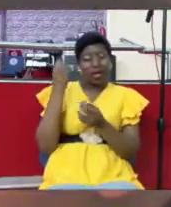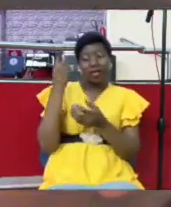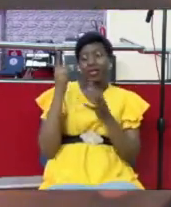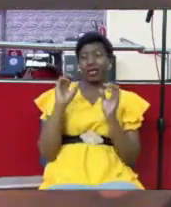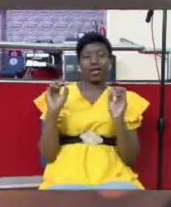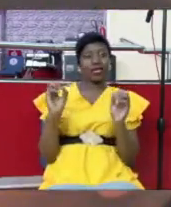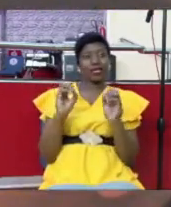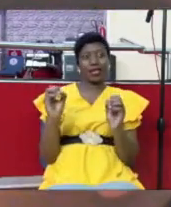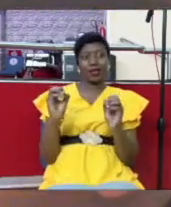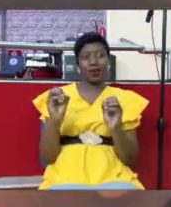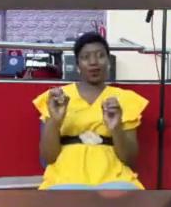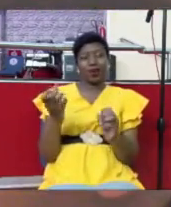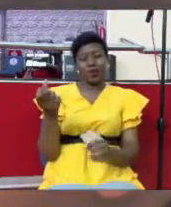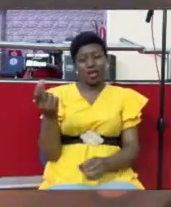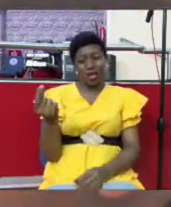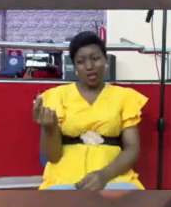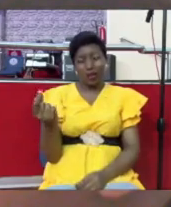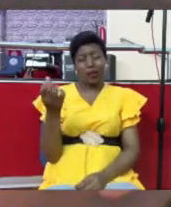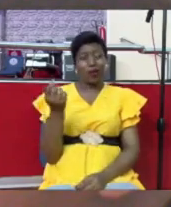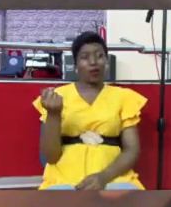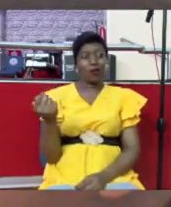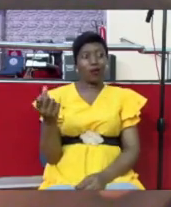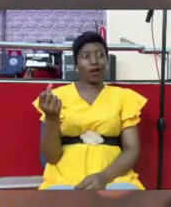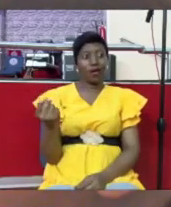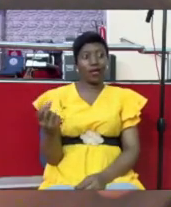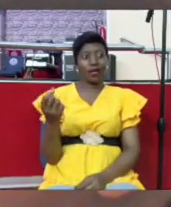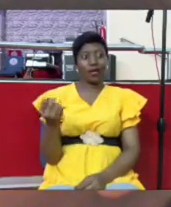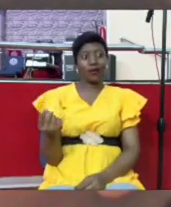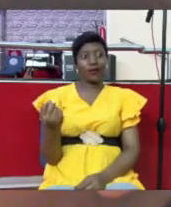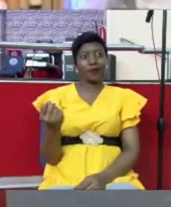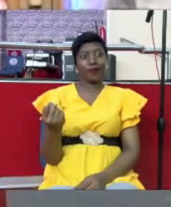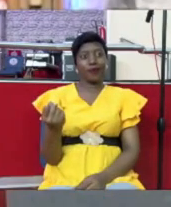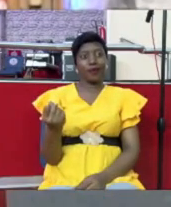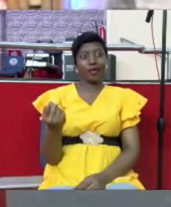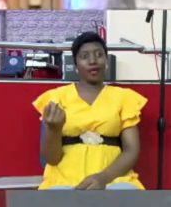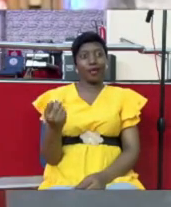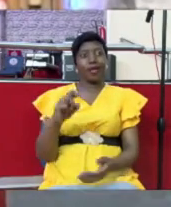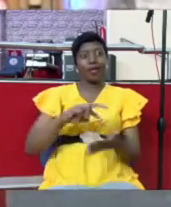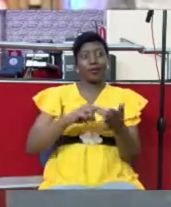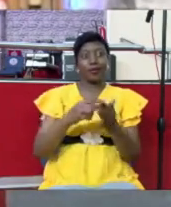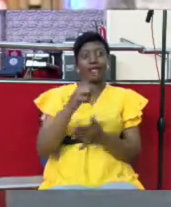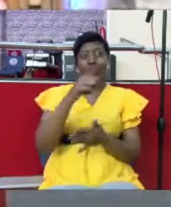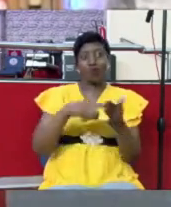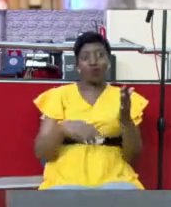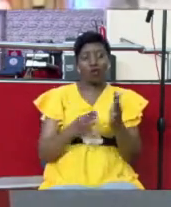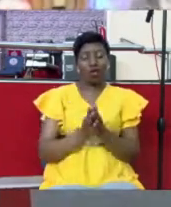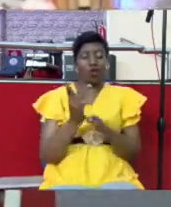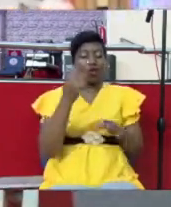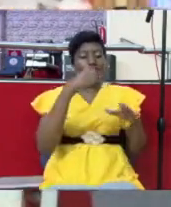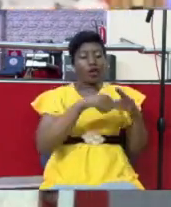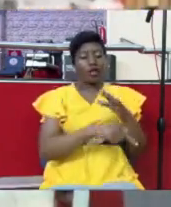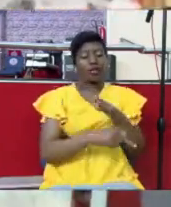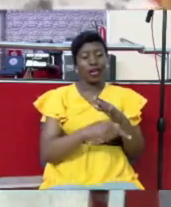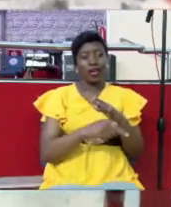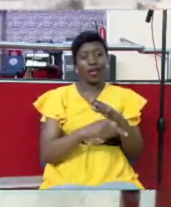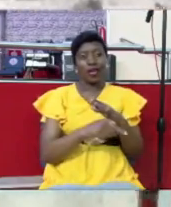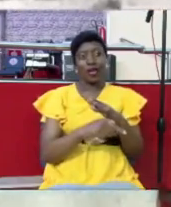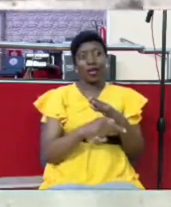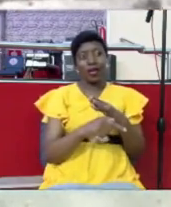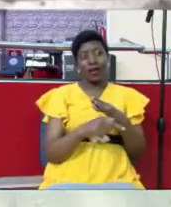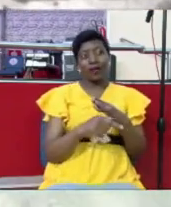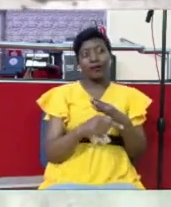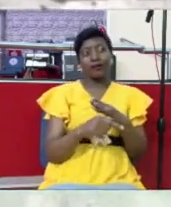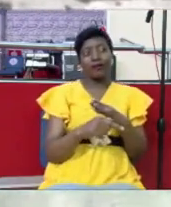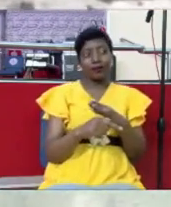Ugali sosa inamaanisha was you'd get into a kiosk. Ungaliingia kwenye kioski. Wangapi